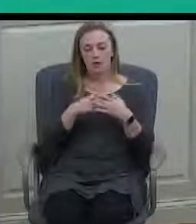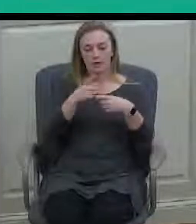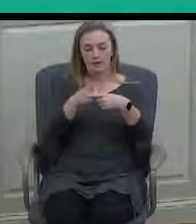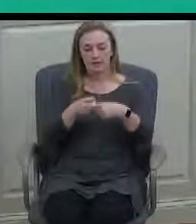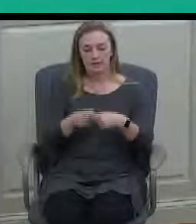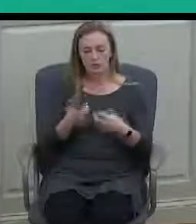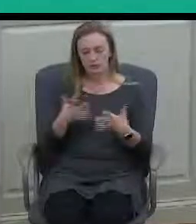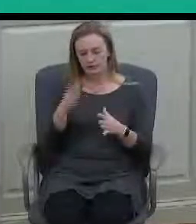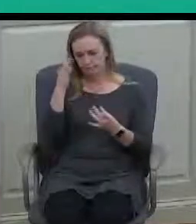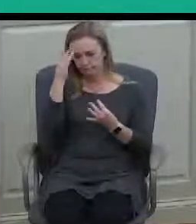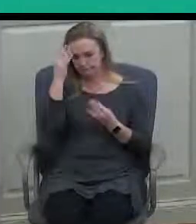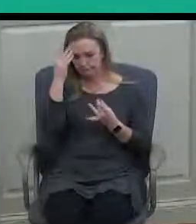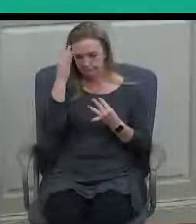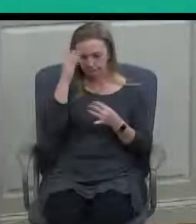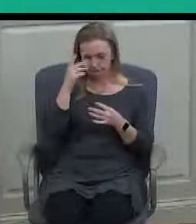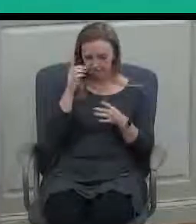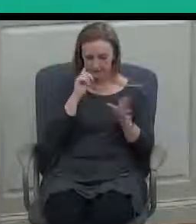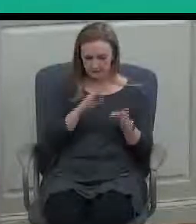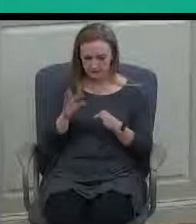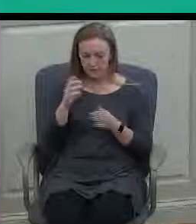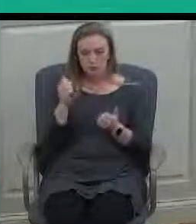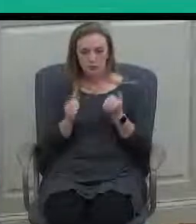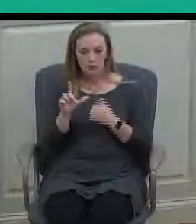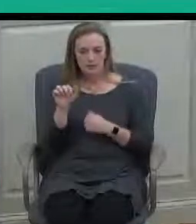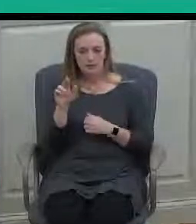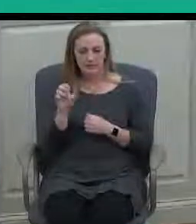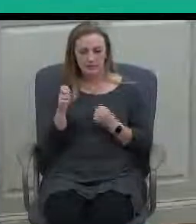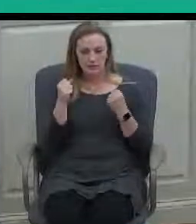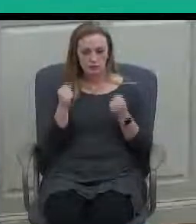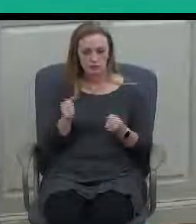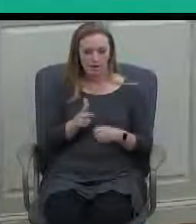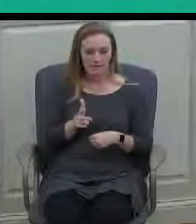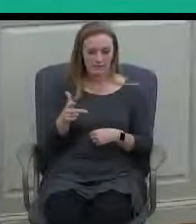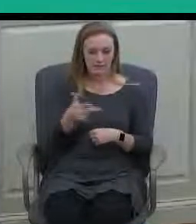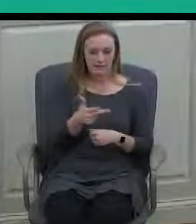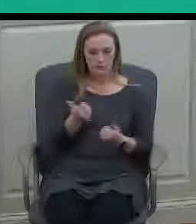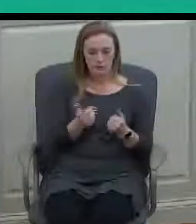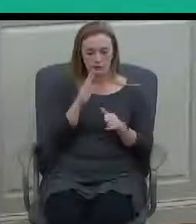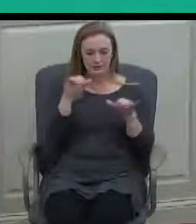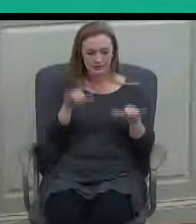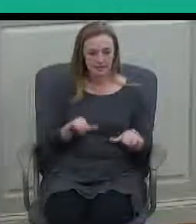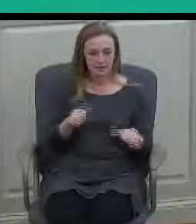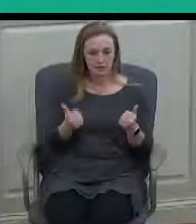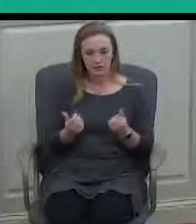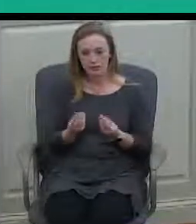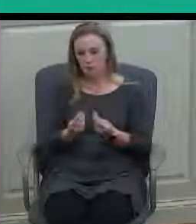thought through. What lanes, drive lanes, turn lanes stay or go?